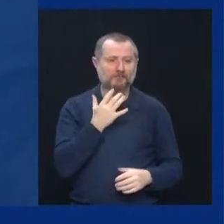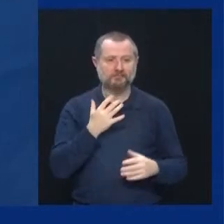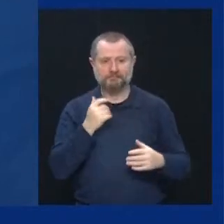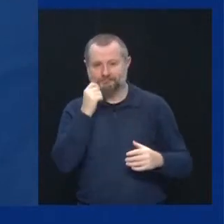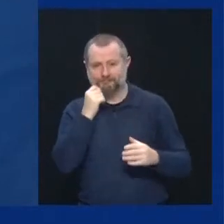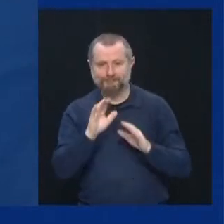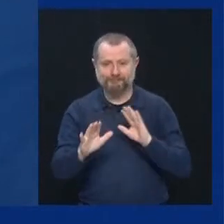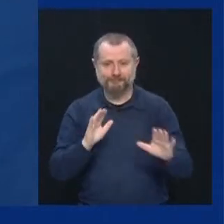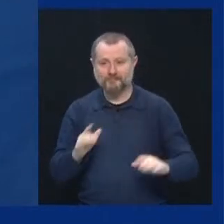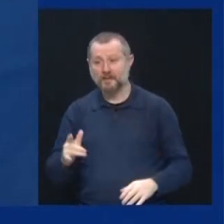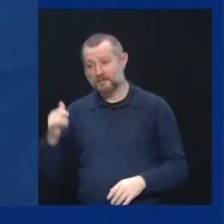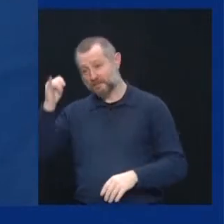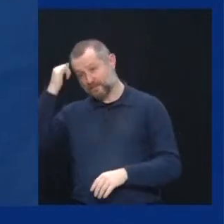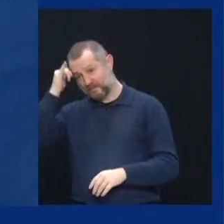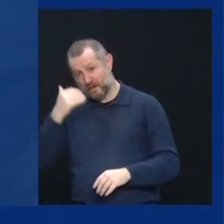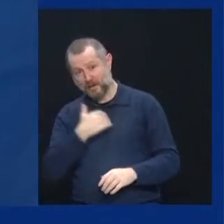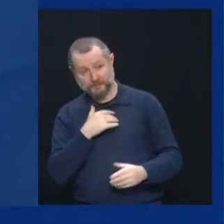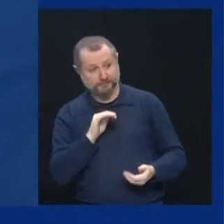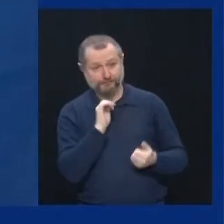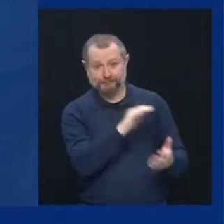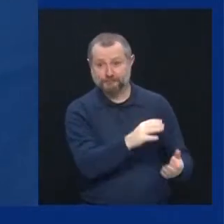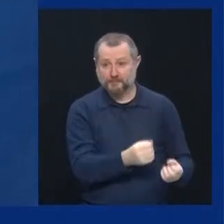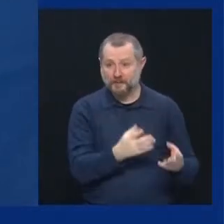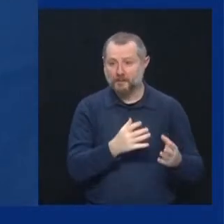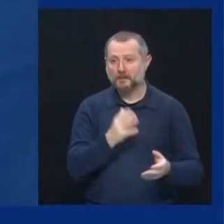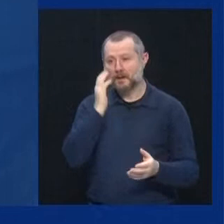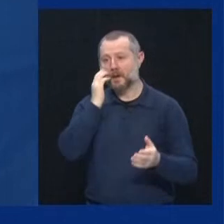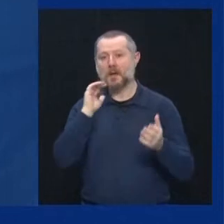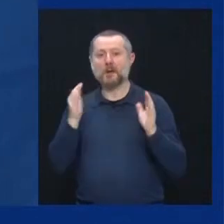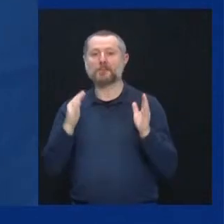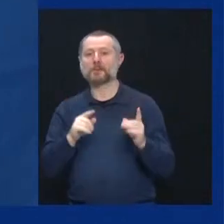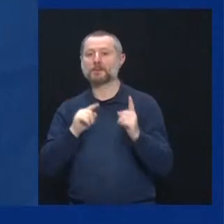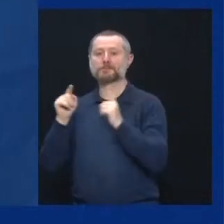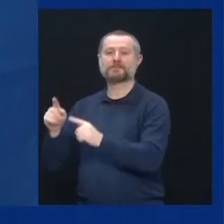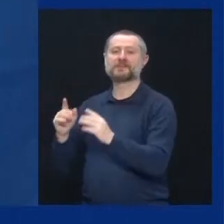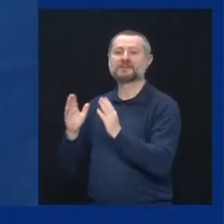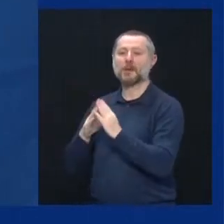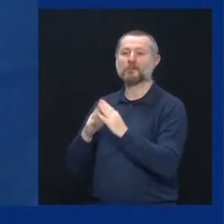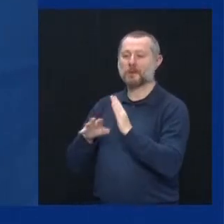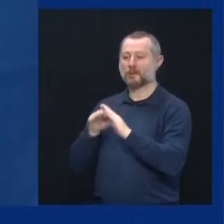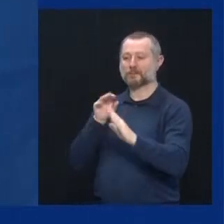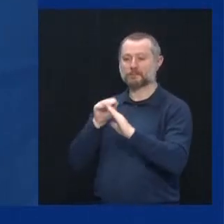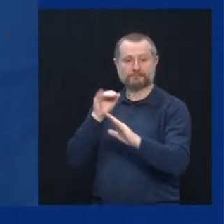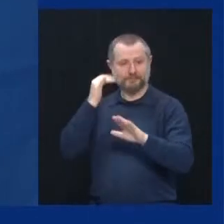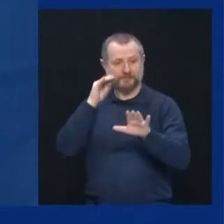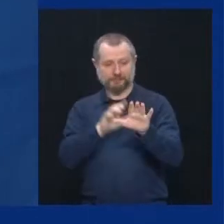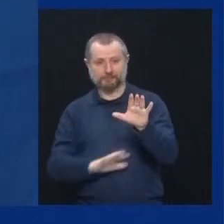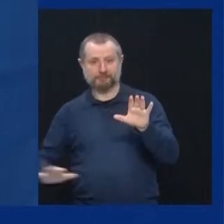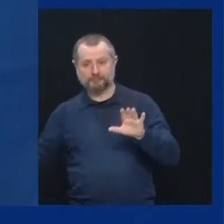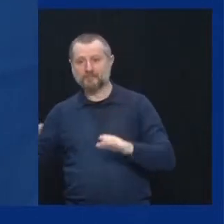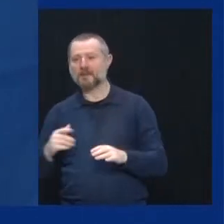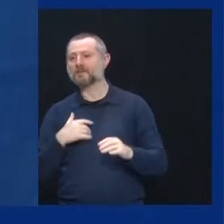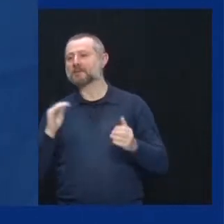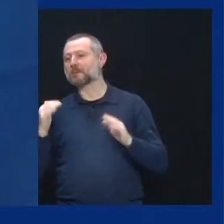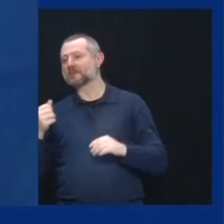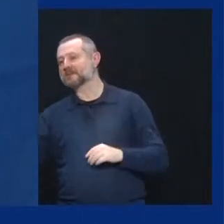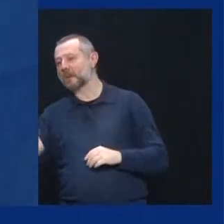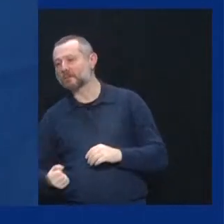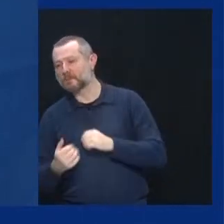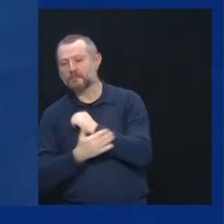of Buffalo getting versus Cheektowaga versus the northern part of the county versus southern part of the